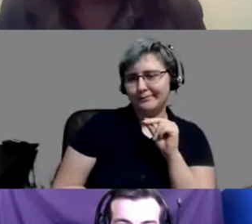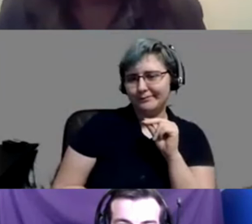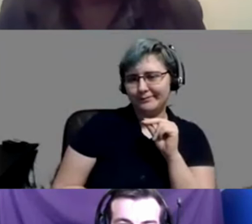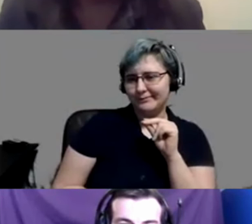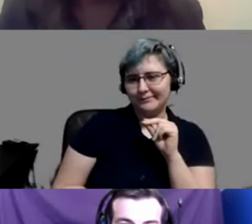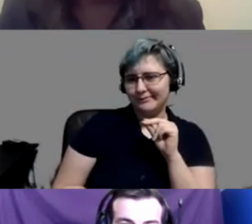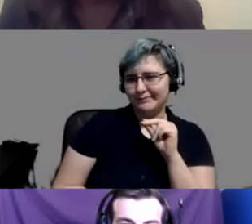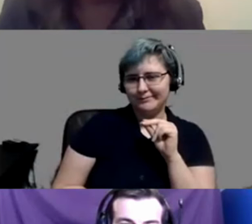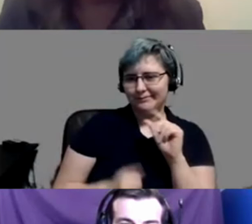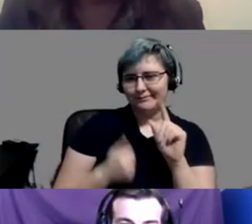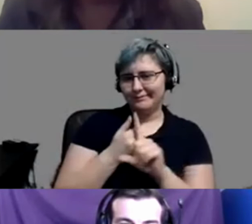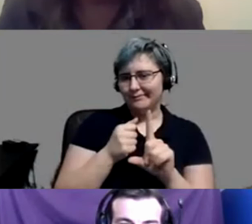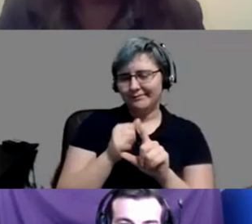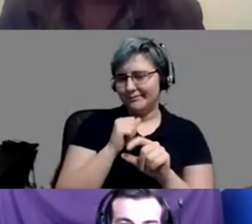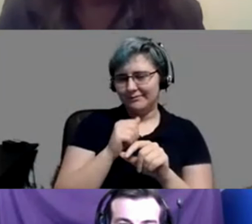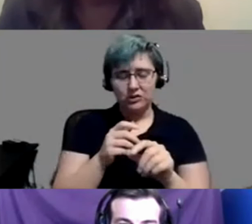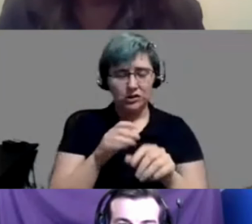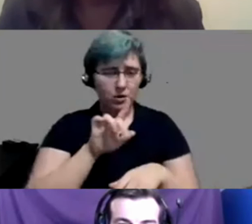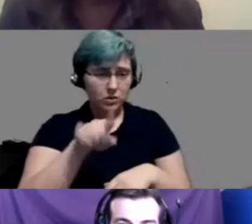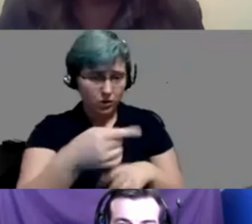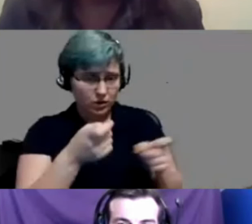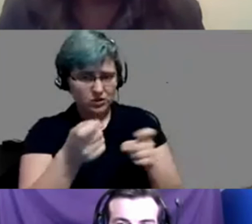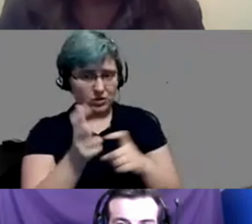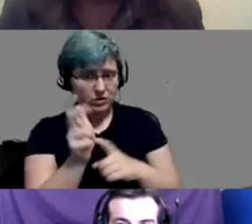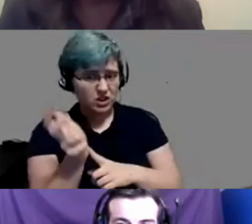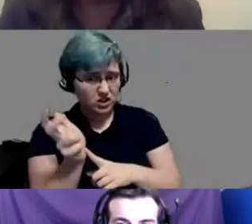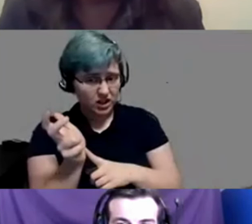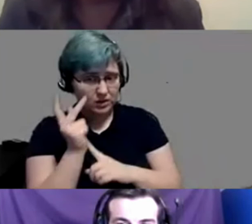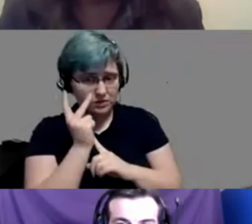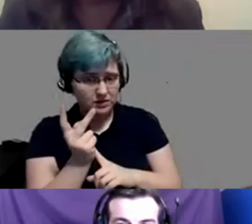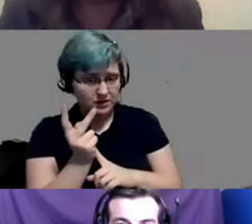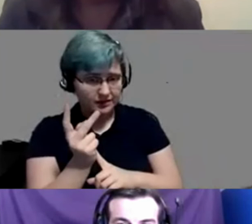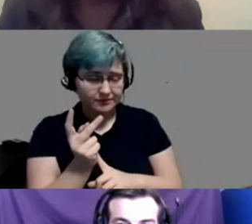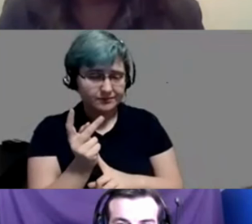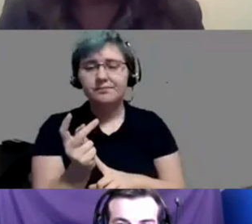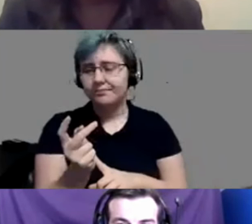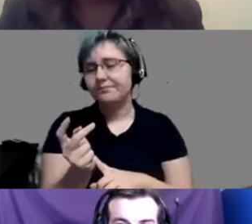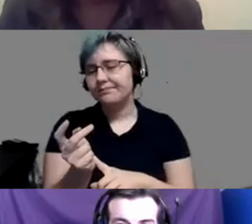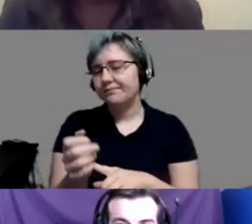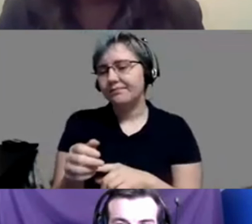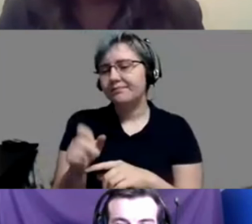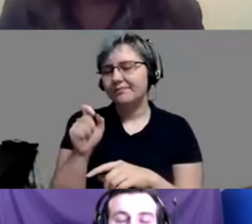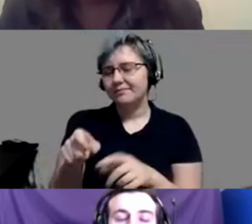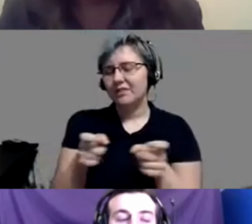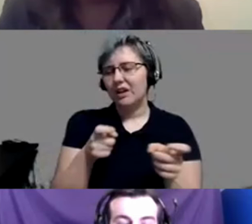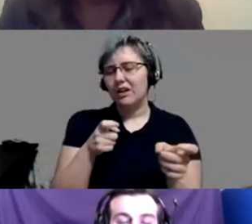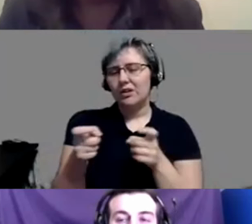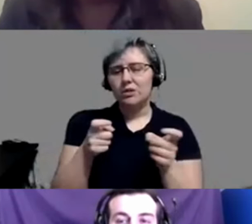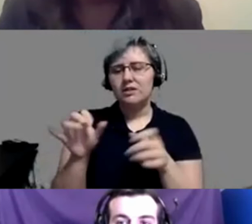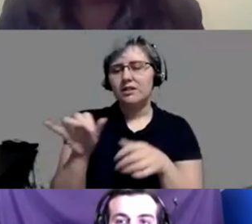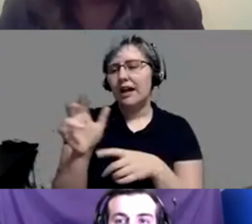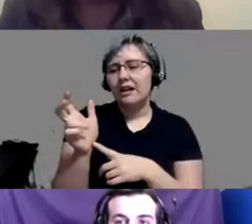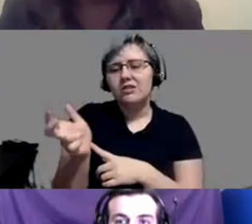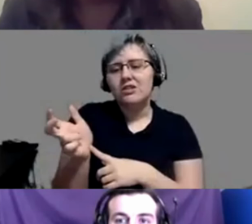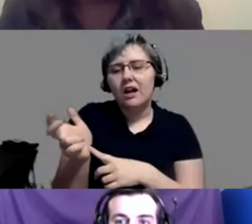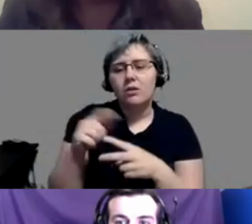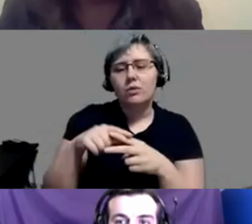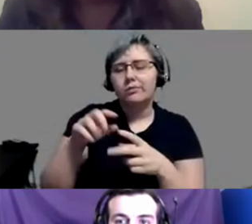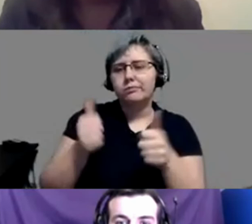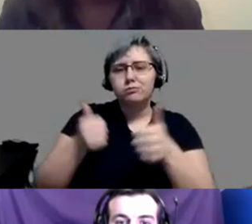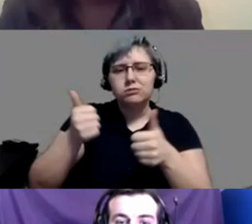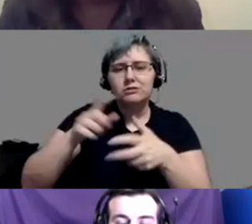control what It channels just- you see? It controls it controls like channels and stuff like that. Okay,